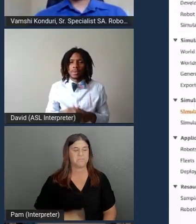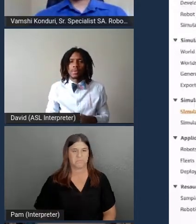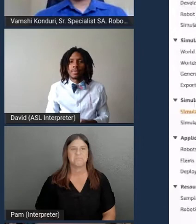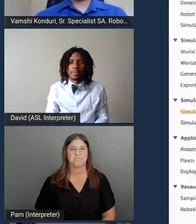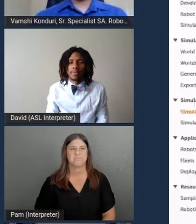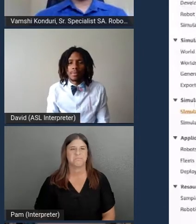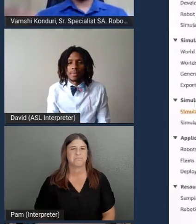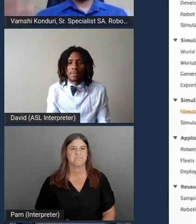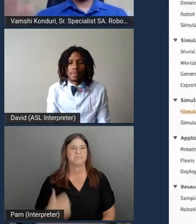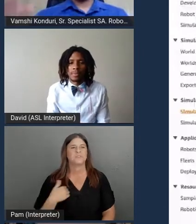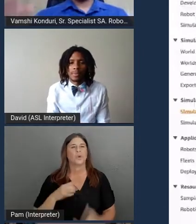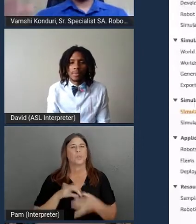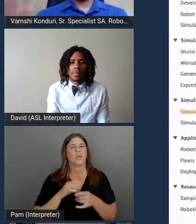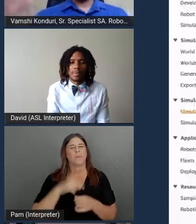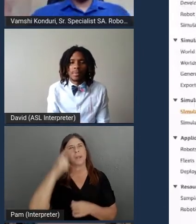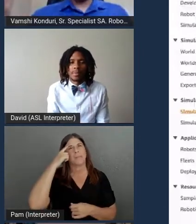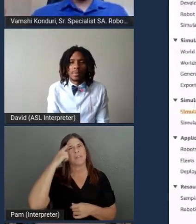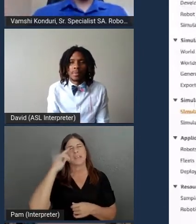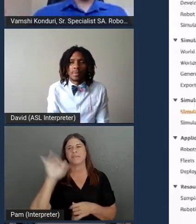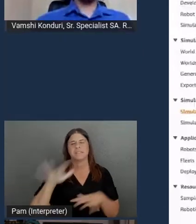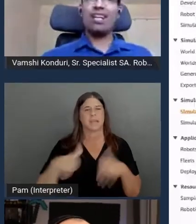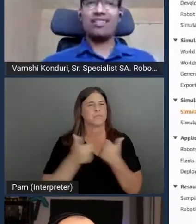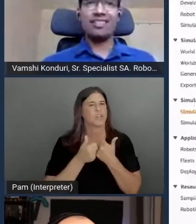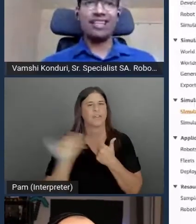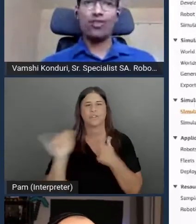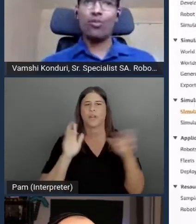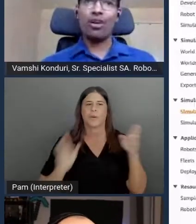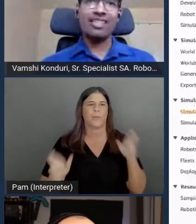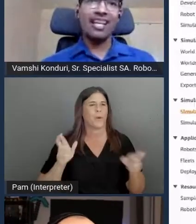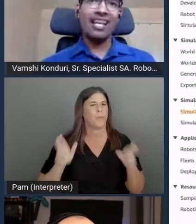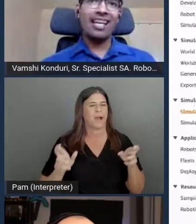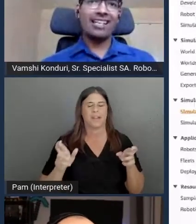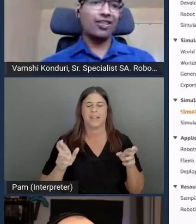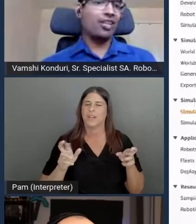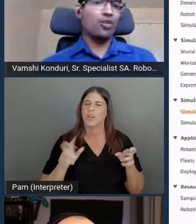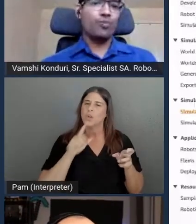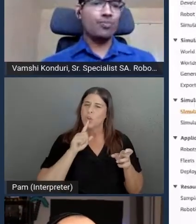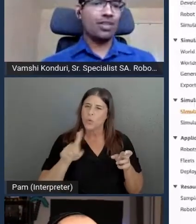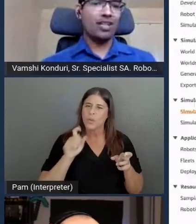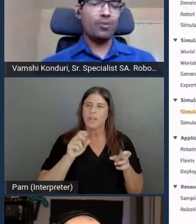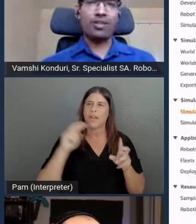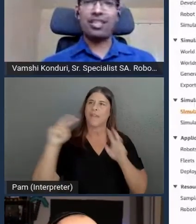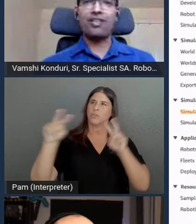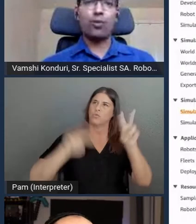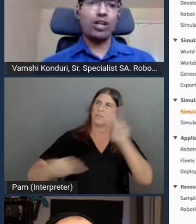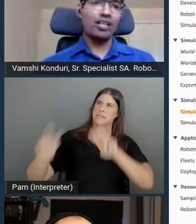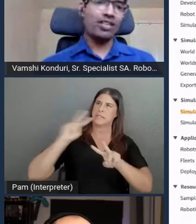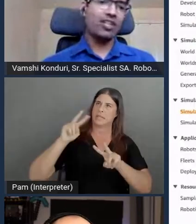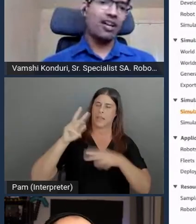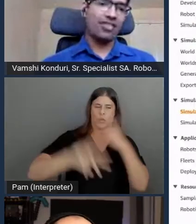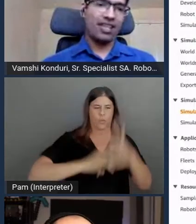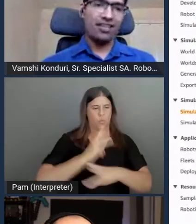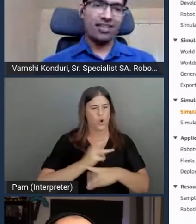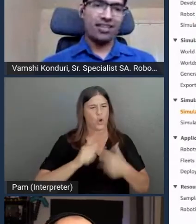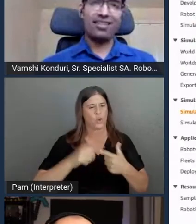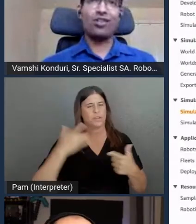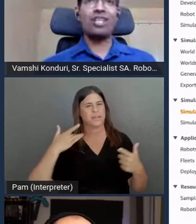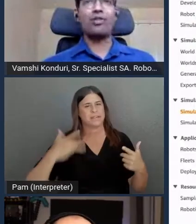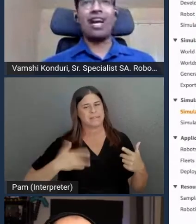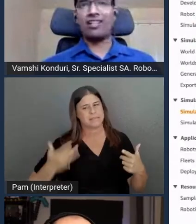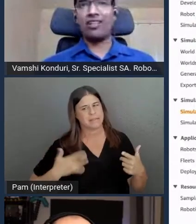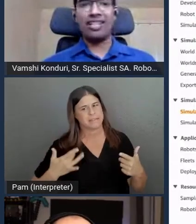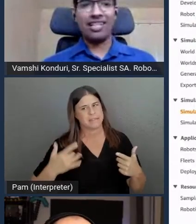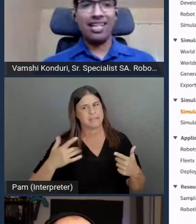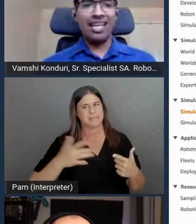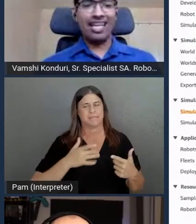my head, they've got the same challenges as robots. You need to perceive the world, you need to have sensors, you need to act on it, and then you